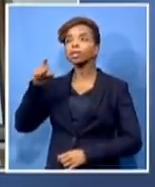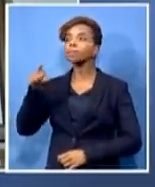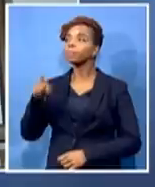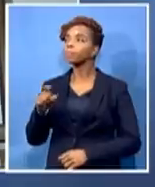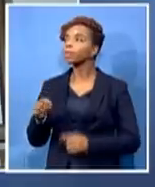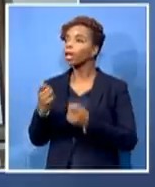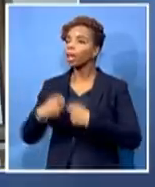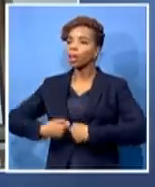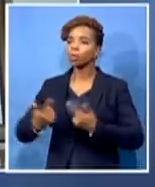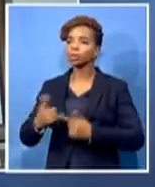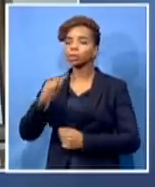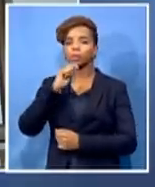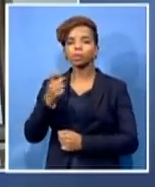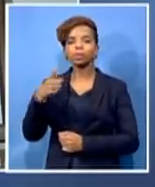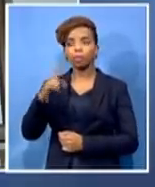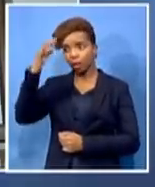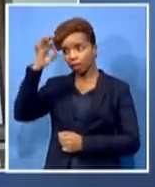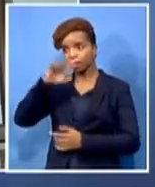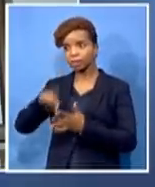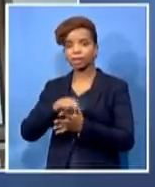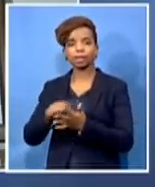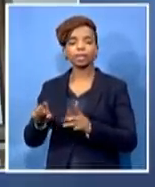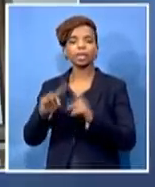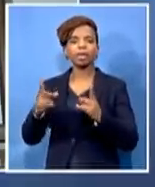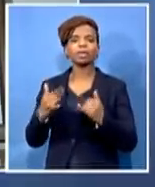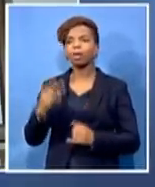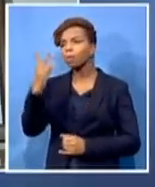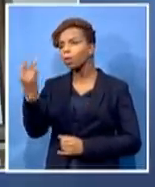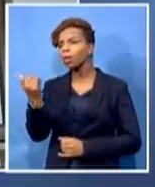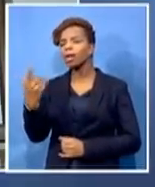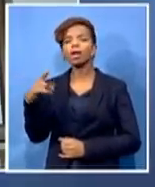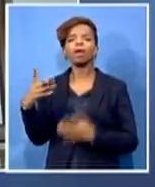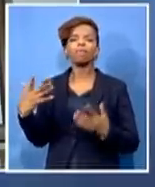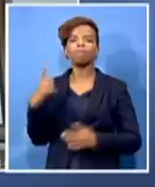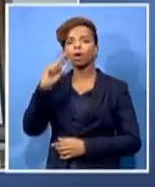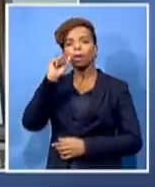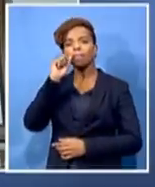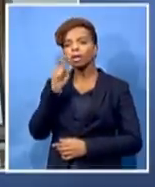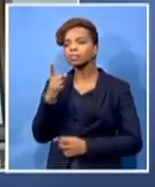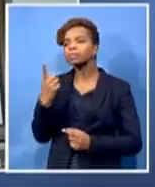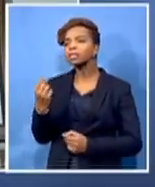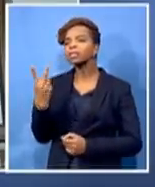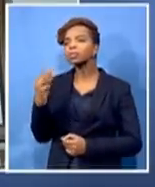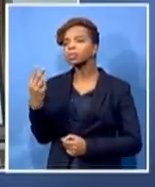man gunning for 2024 for the big one. What are his chances?